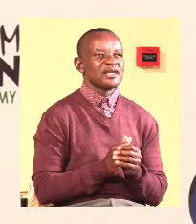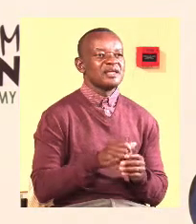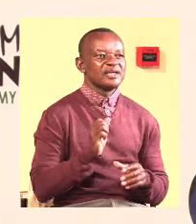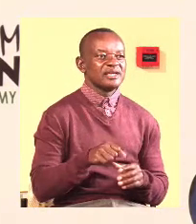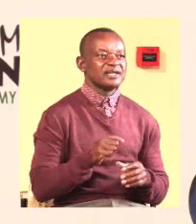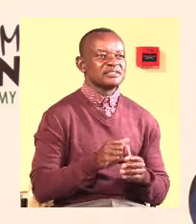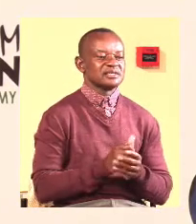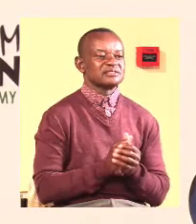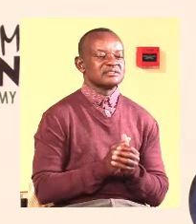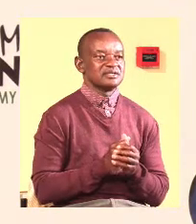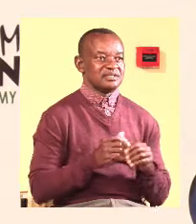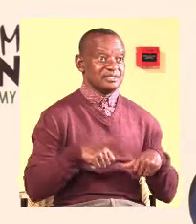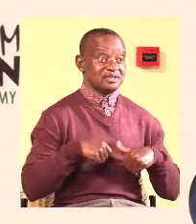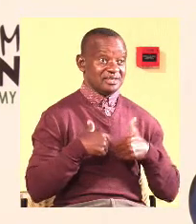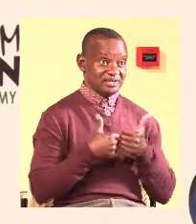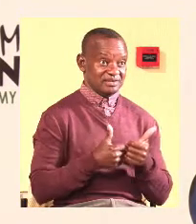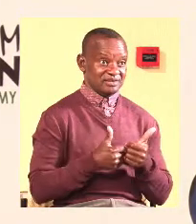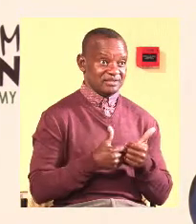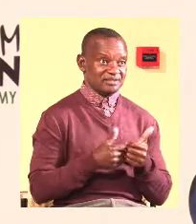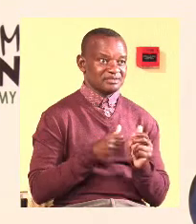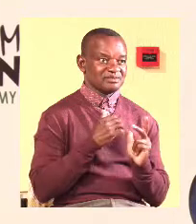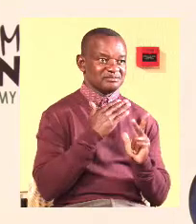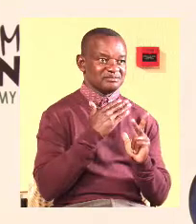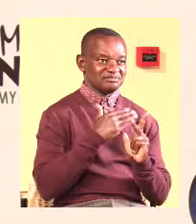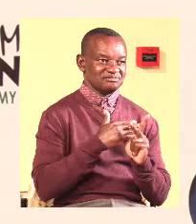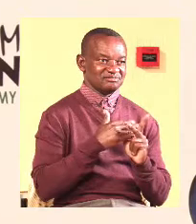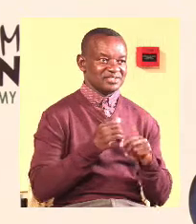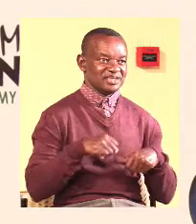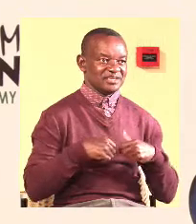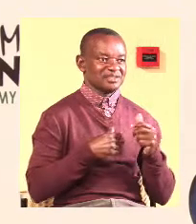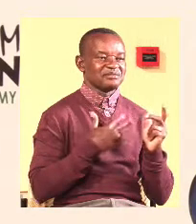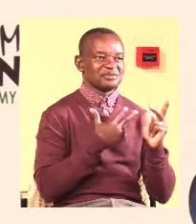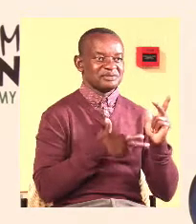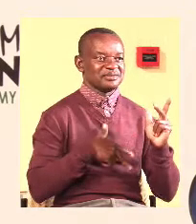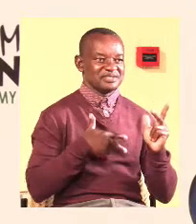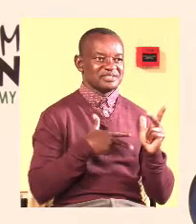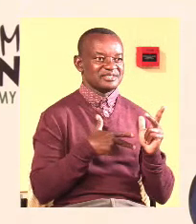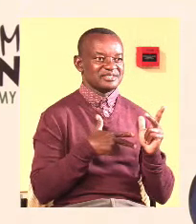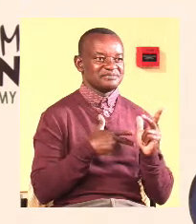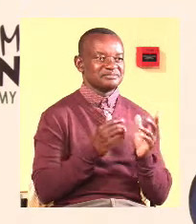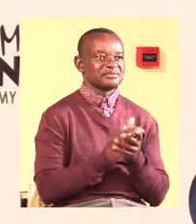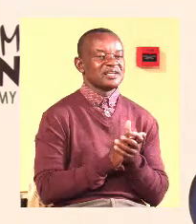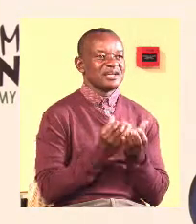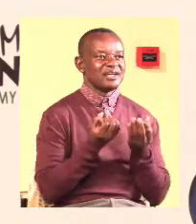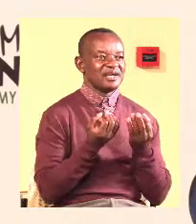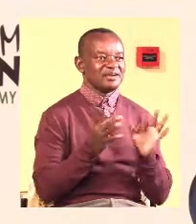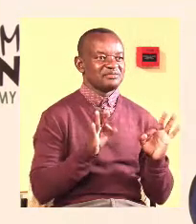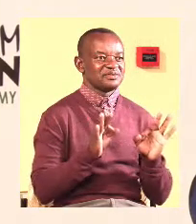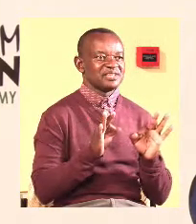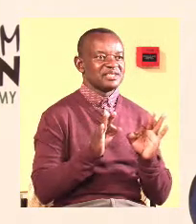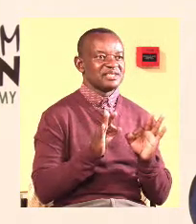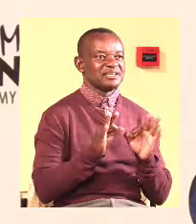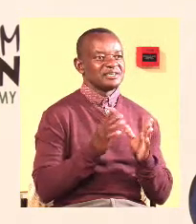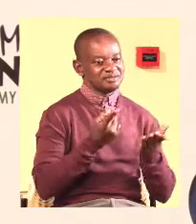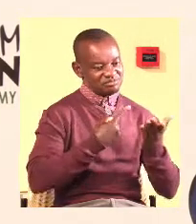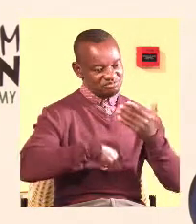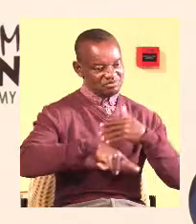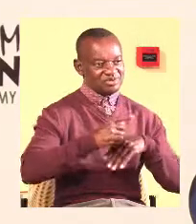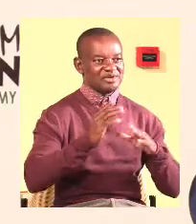are allowed to move as community health workers so that they can fulfill their daily